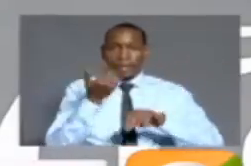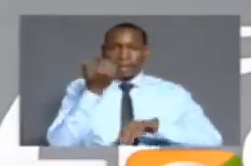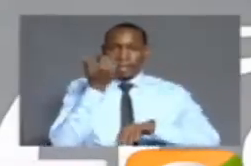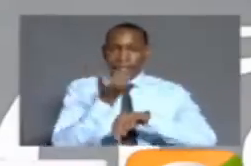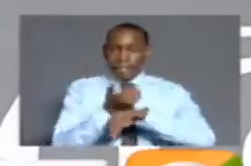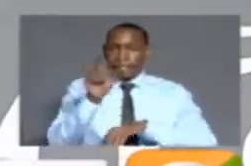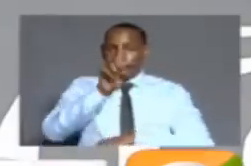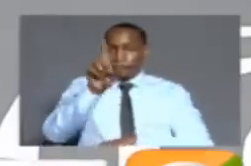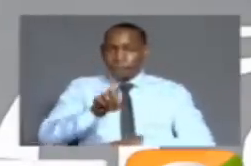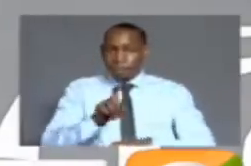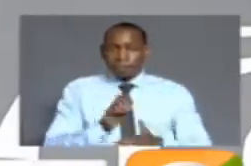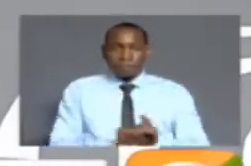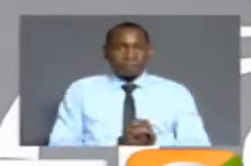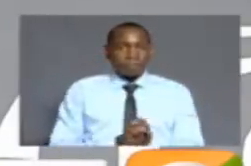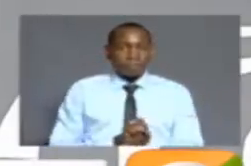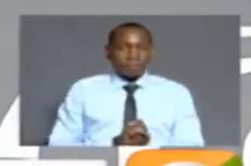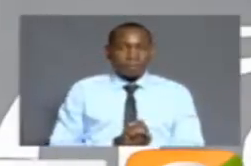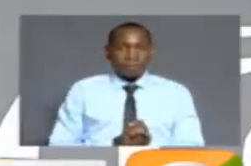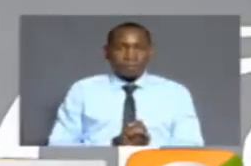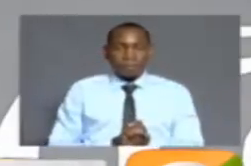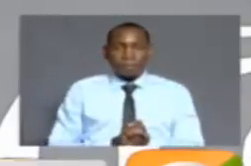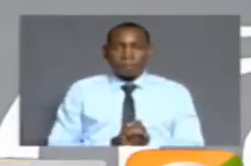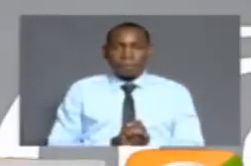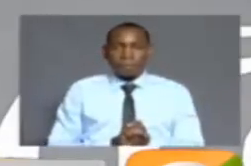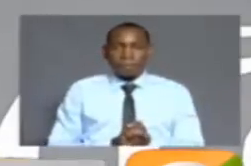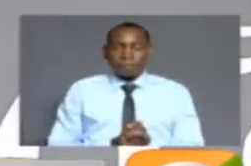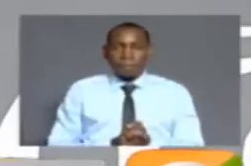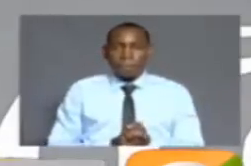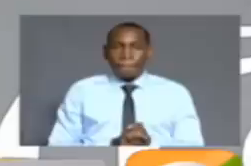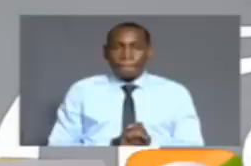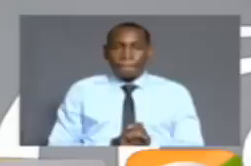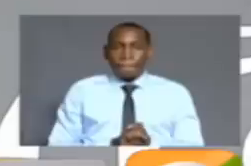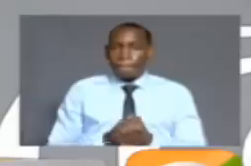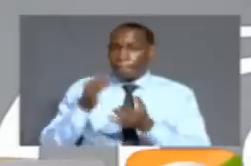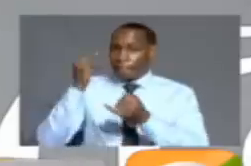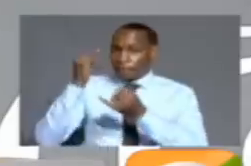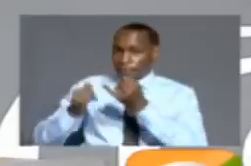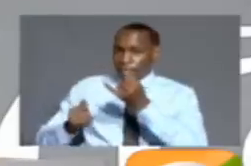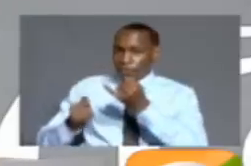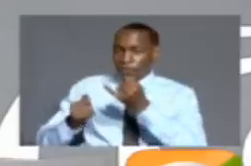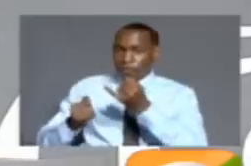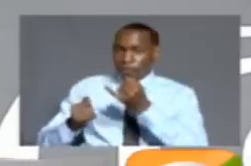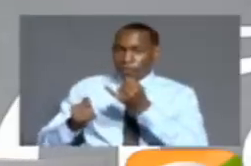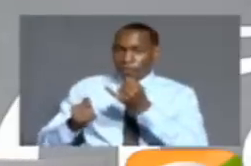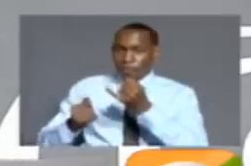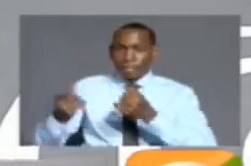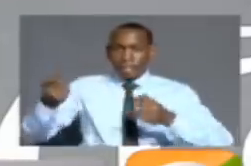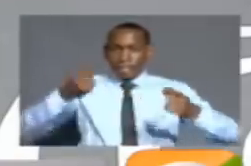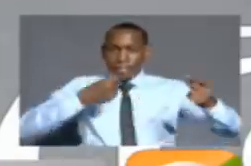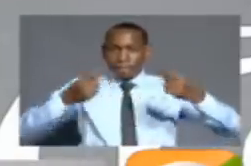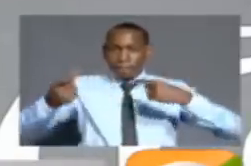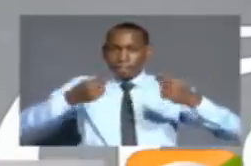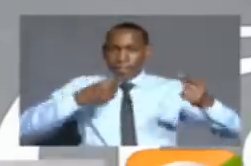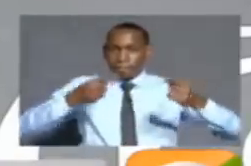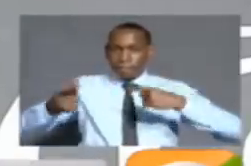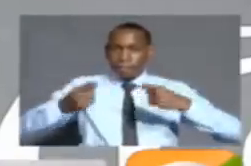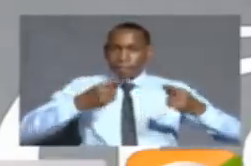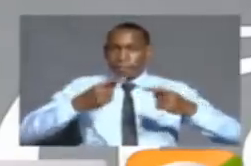That's a good one. Thank you, Esther Moshai. Tough crowd. Is this the last one? And where's the SMS you were saying, Monica?